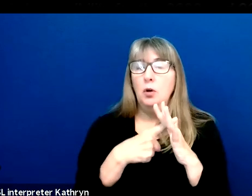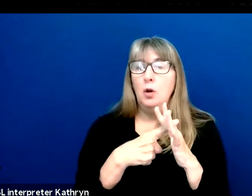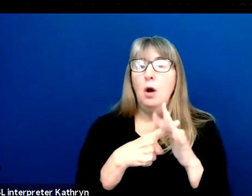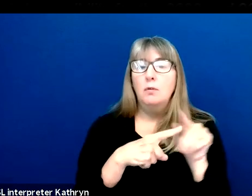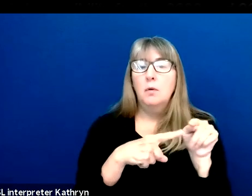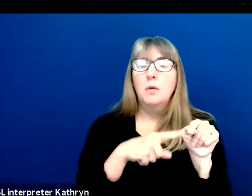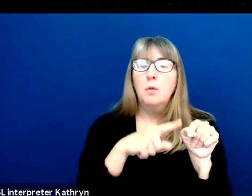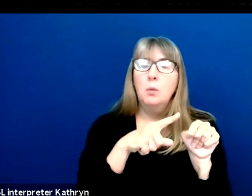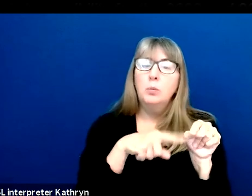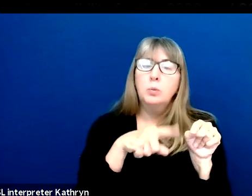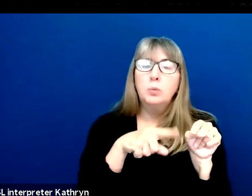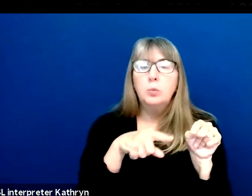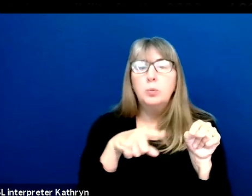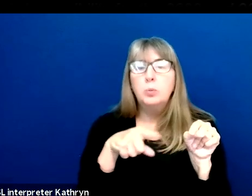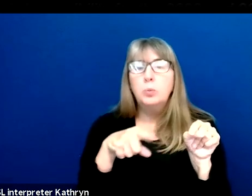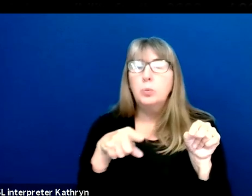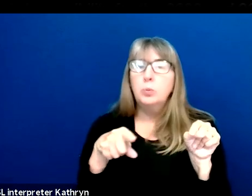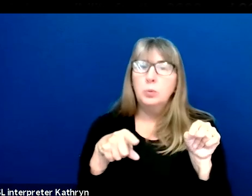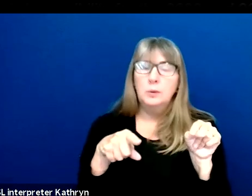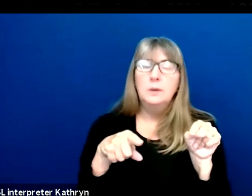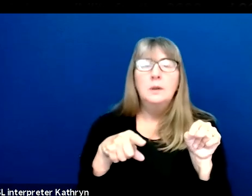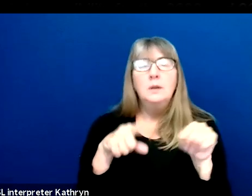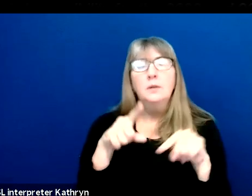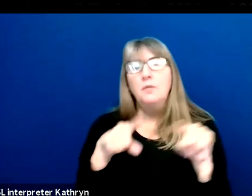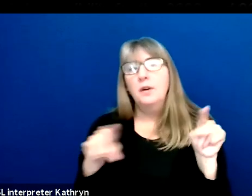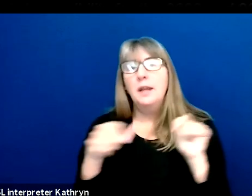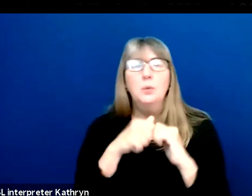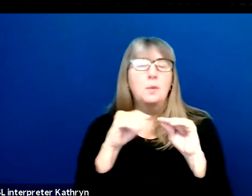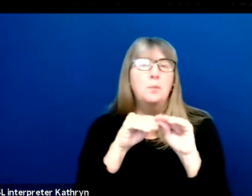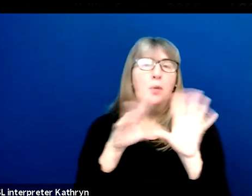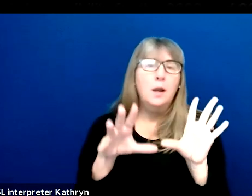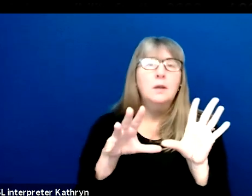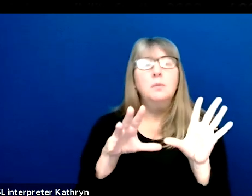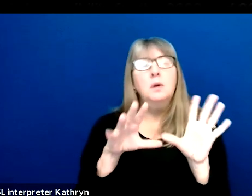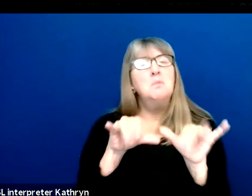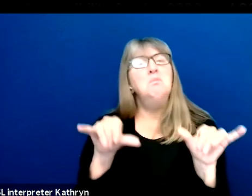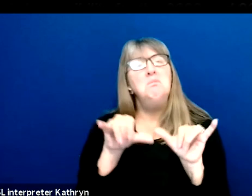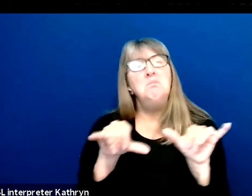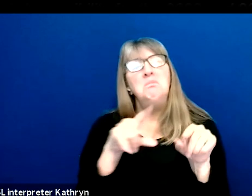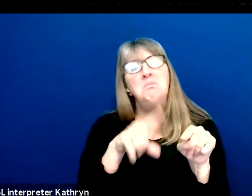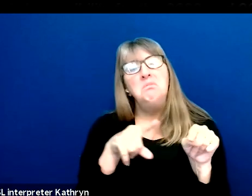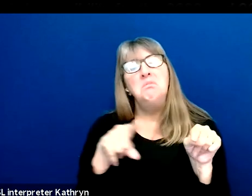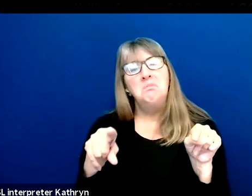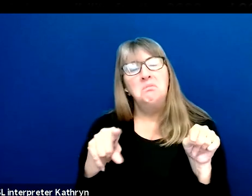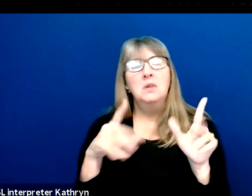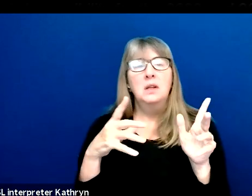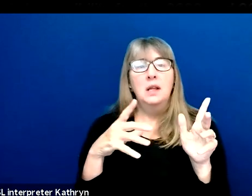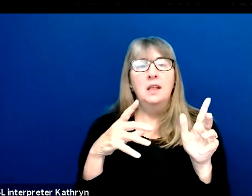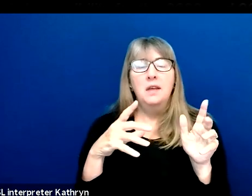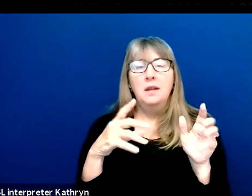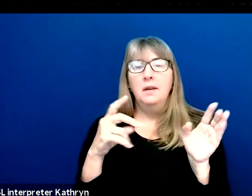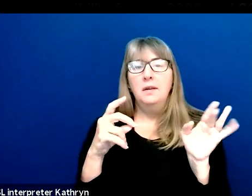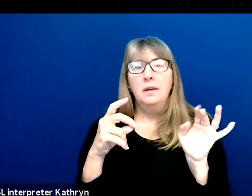some noodling around. There's definitely some variation in the amount of brightness, but it's pretty constant. So that's the quiescent flux. Then in a very sort